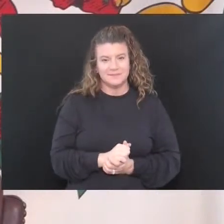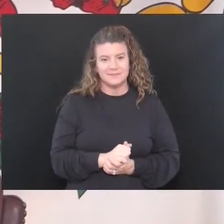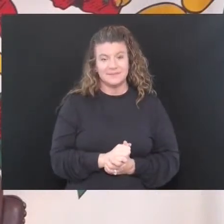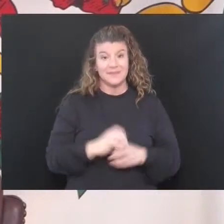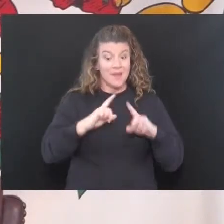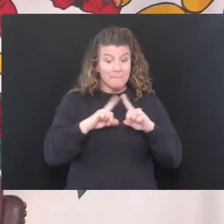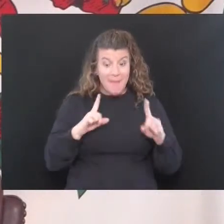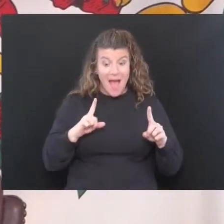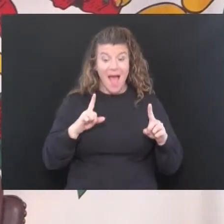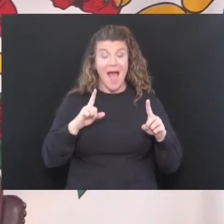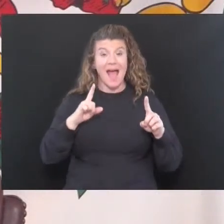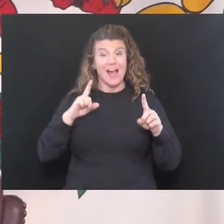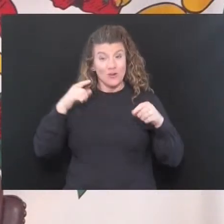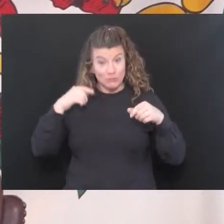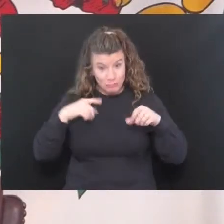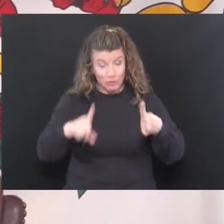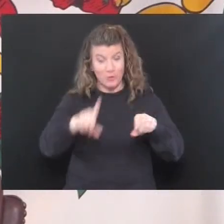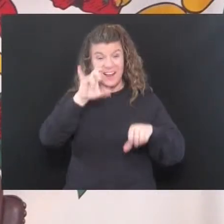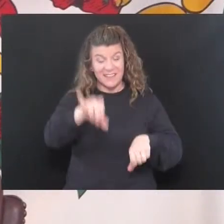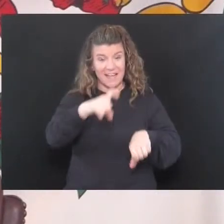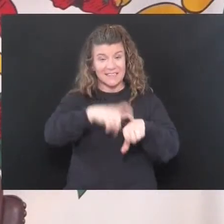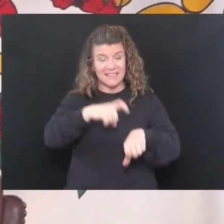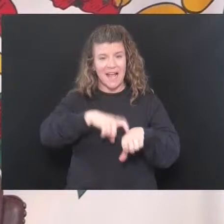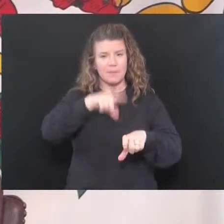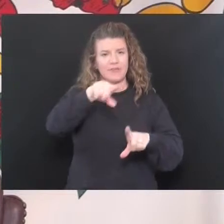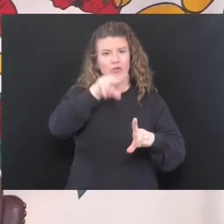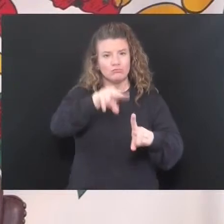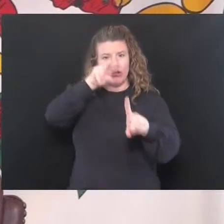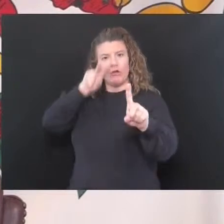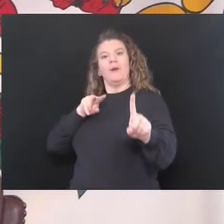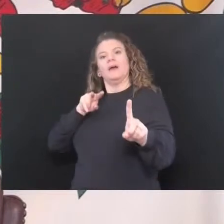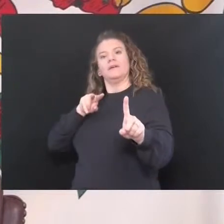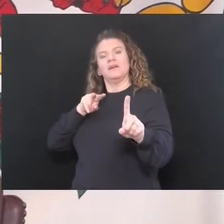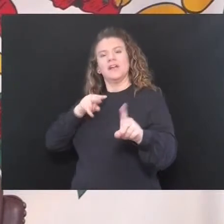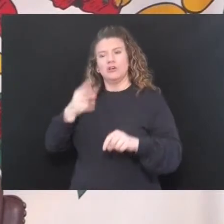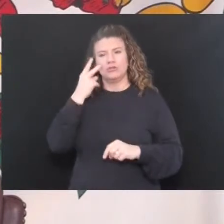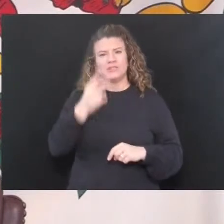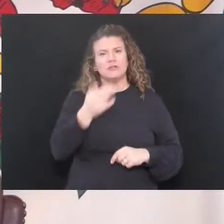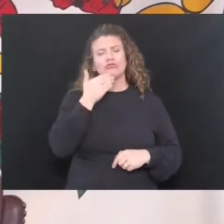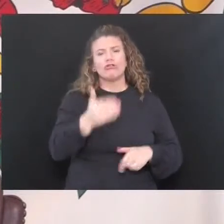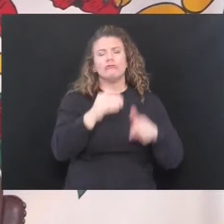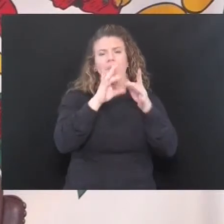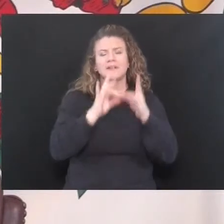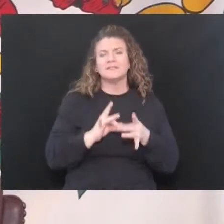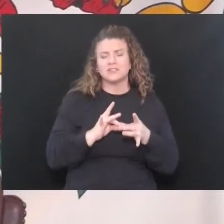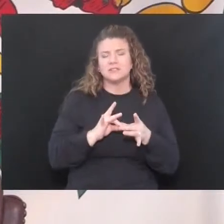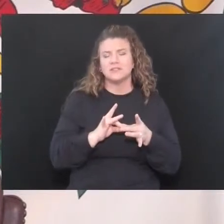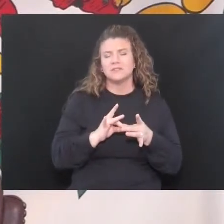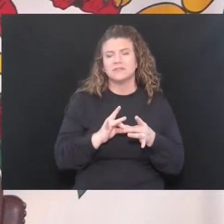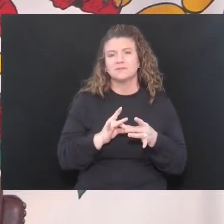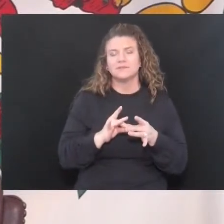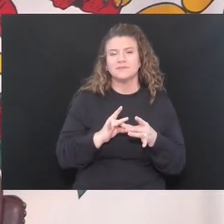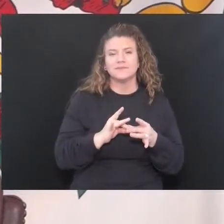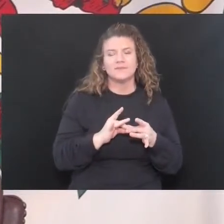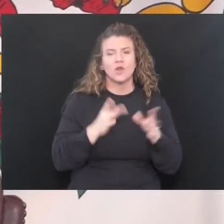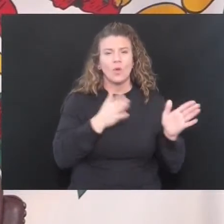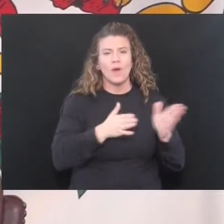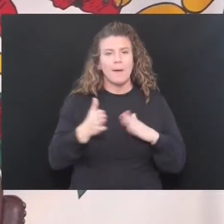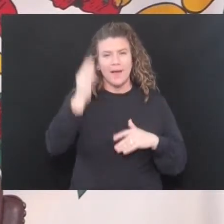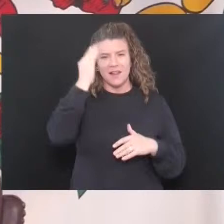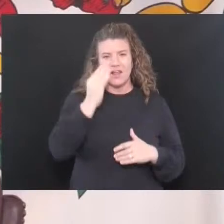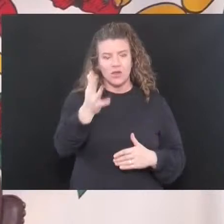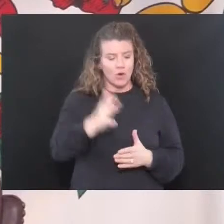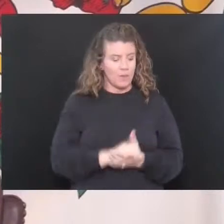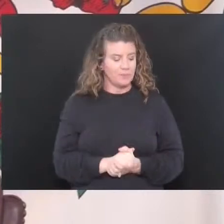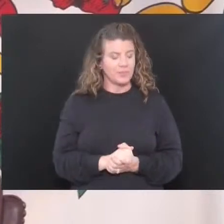but along the way, if we'll just step back from this, and there's a good message, I think, in what I'm going to say to you, but